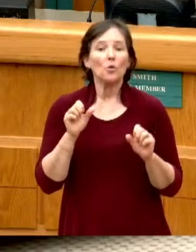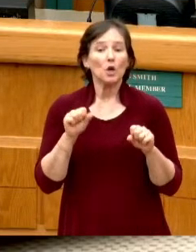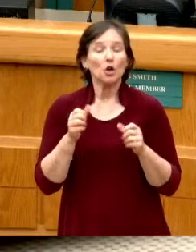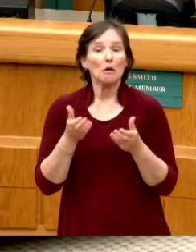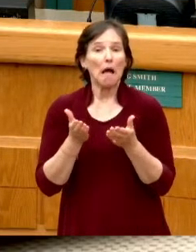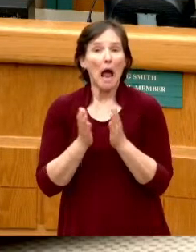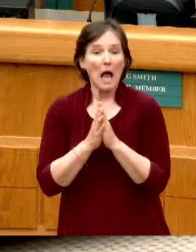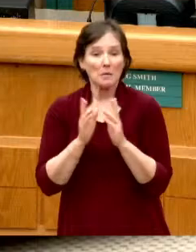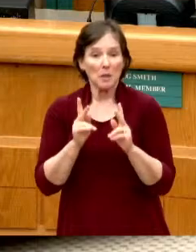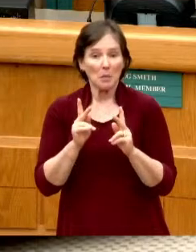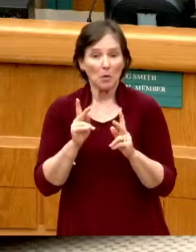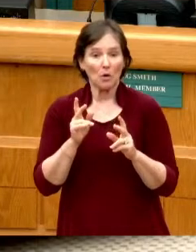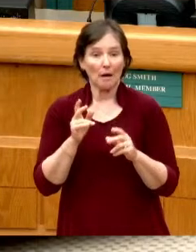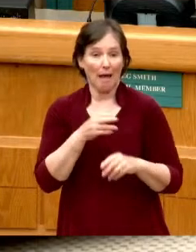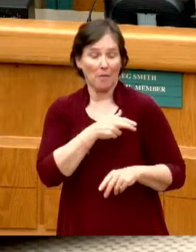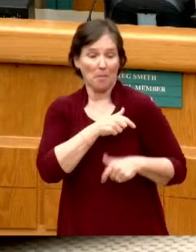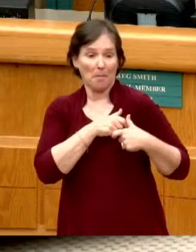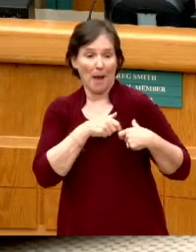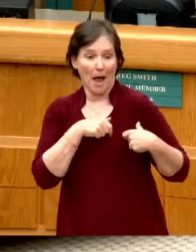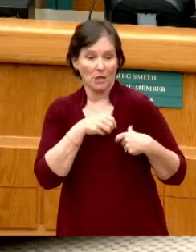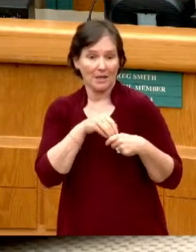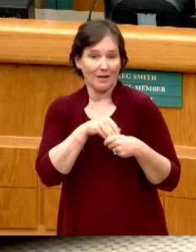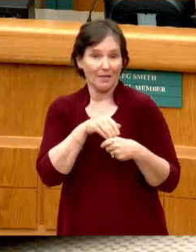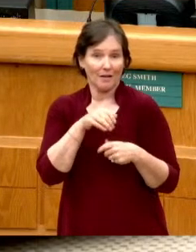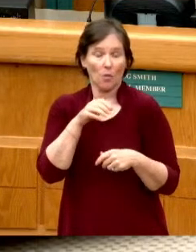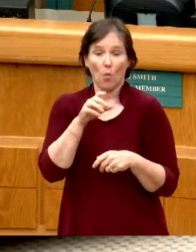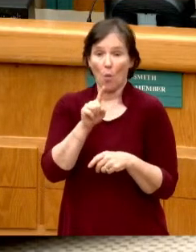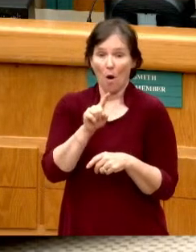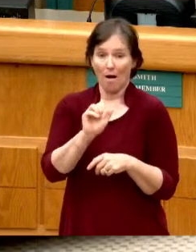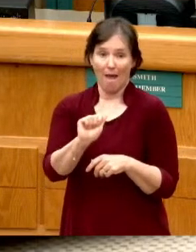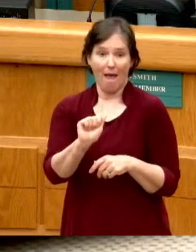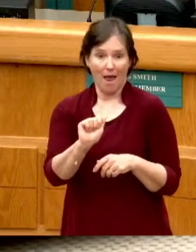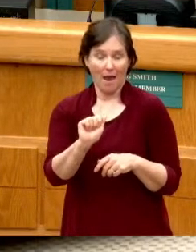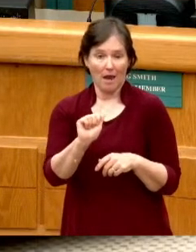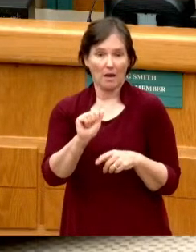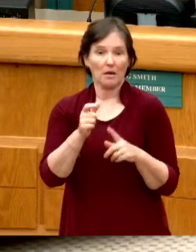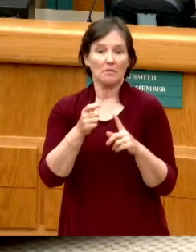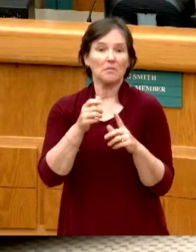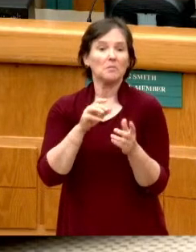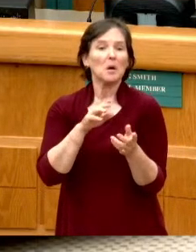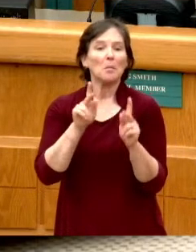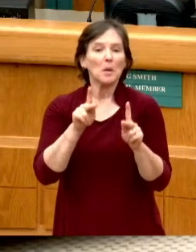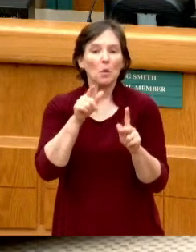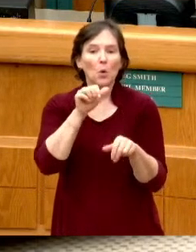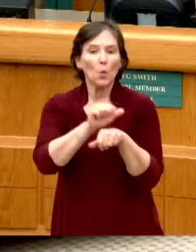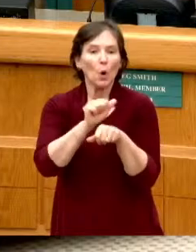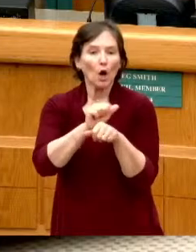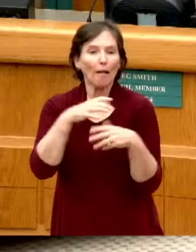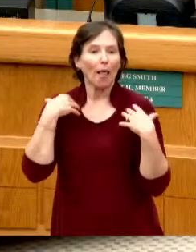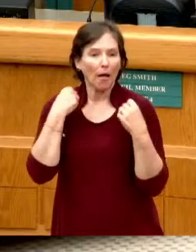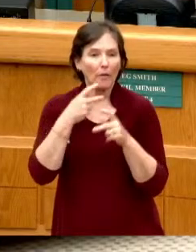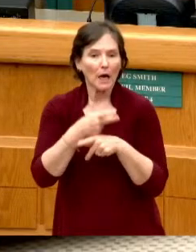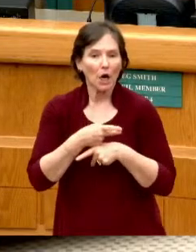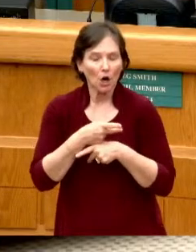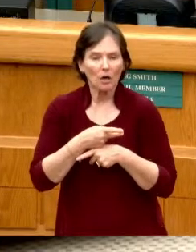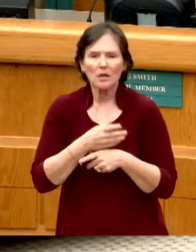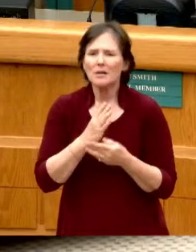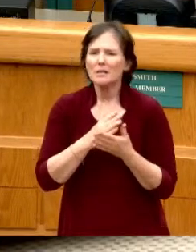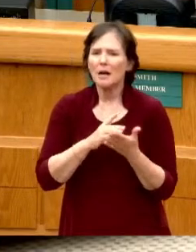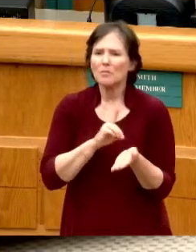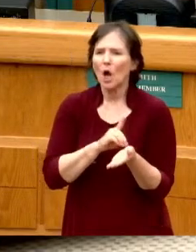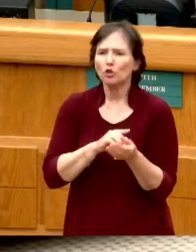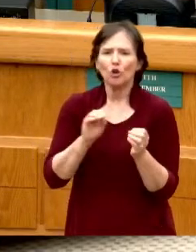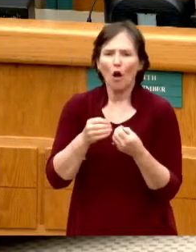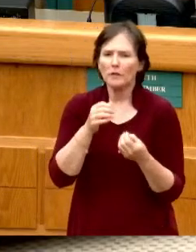if they're in the 1A, which we did. Some had badges, and we told the state this, and some did not. Some doctors' offices don't wear badges. So